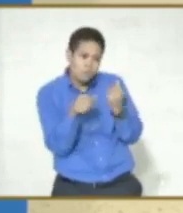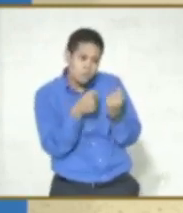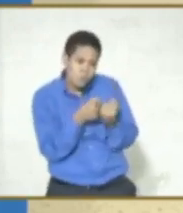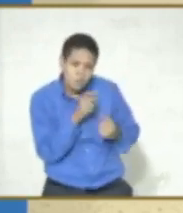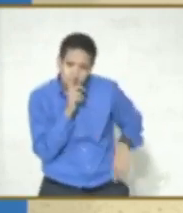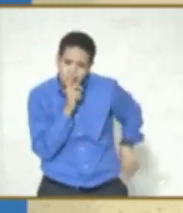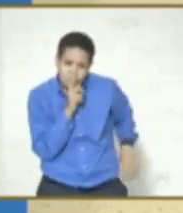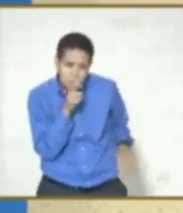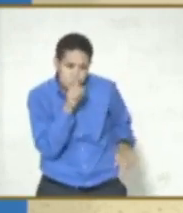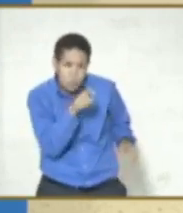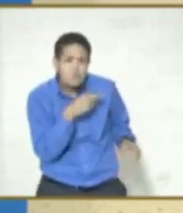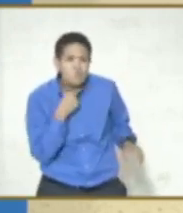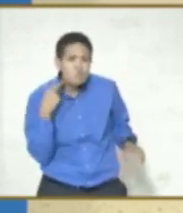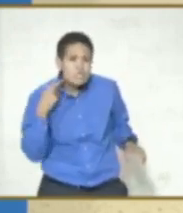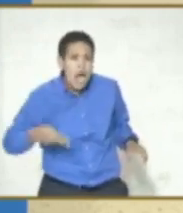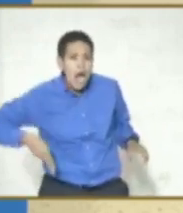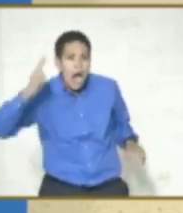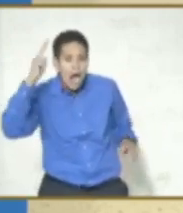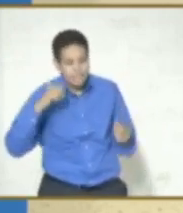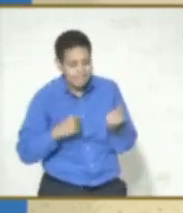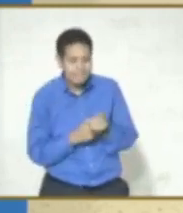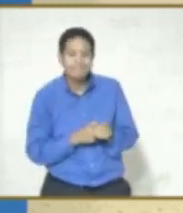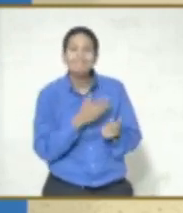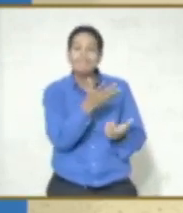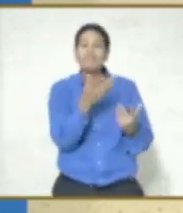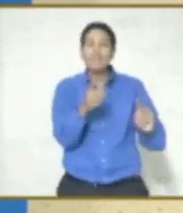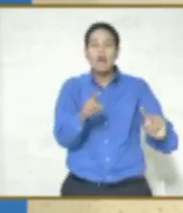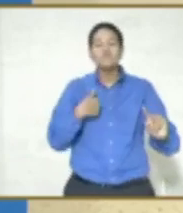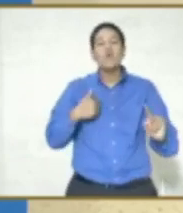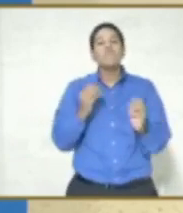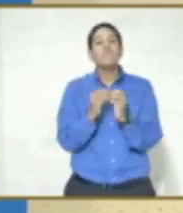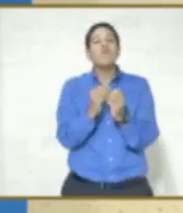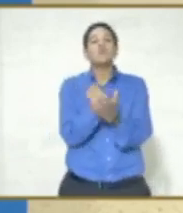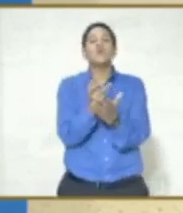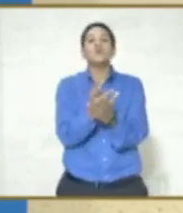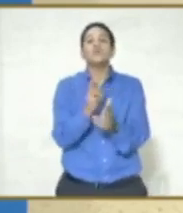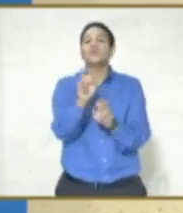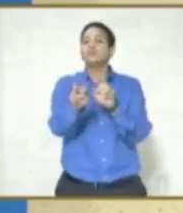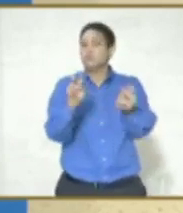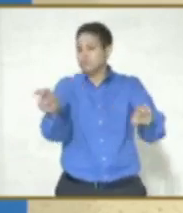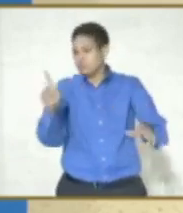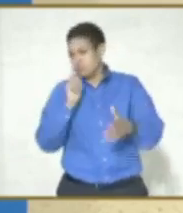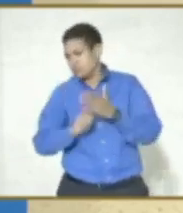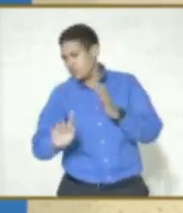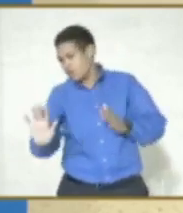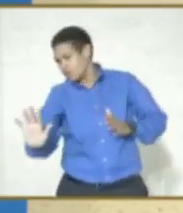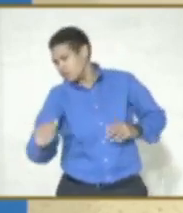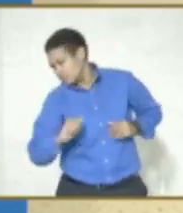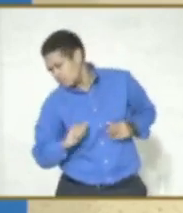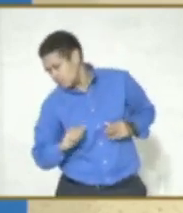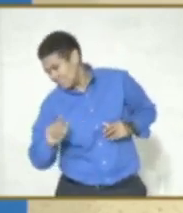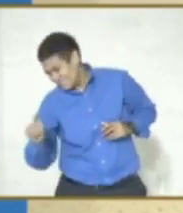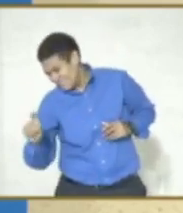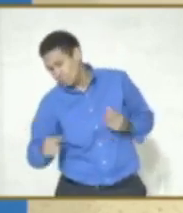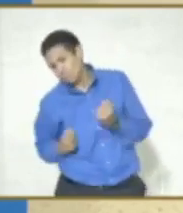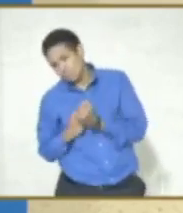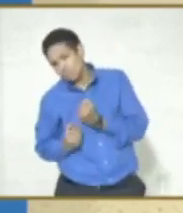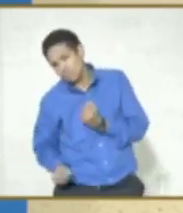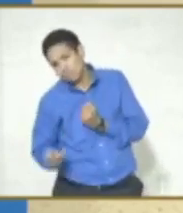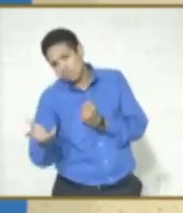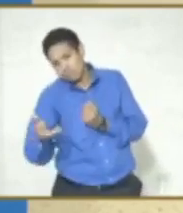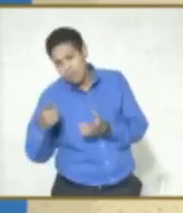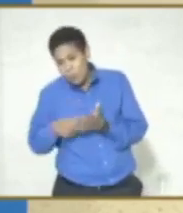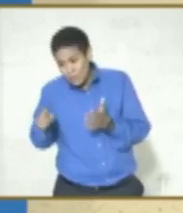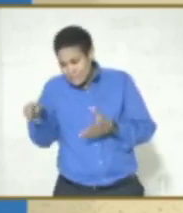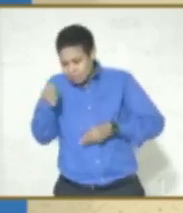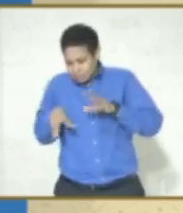are more at risk at this time. So we have more of our social workers going out, checking up on them and delivering the care packages that they